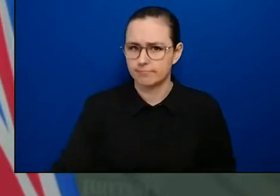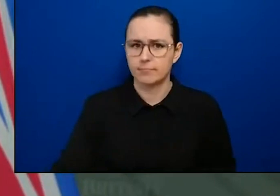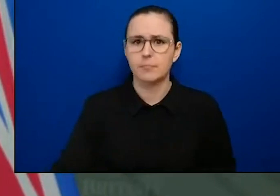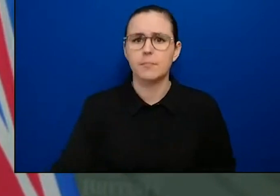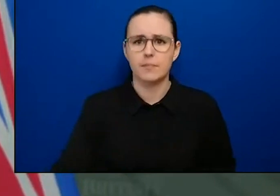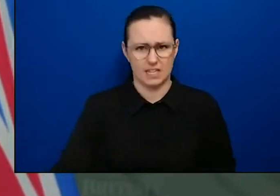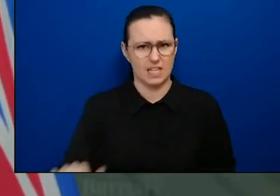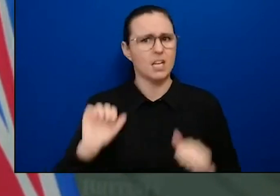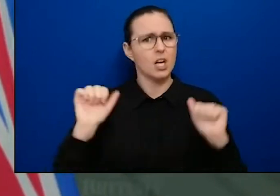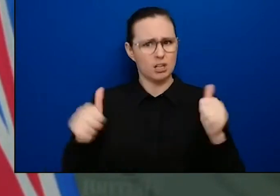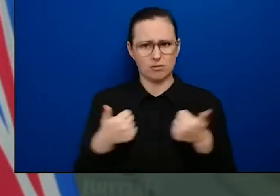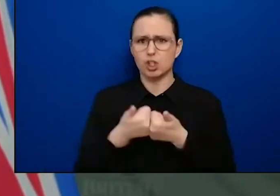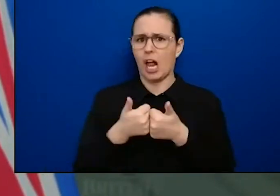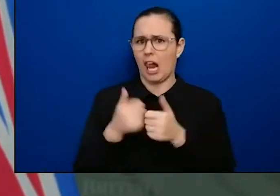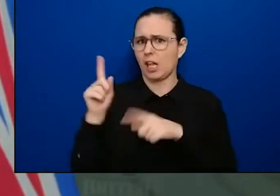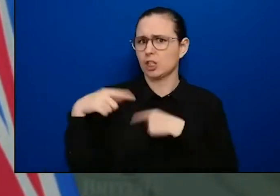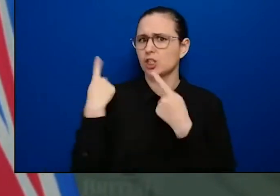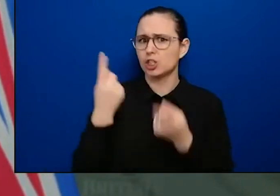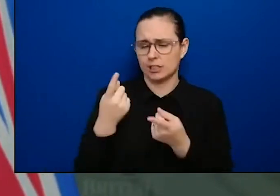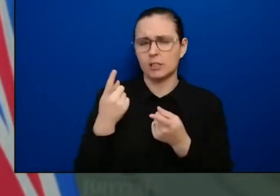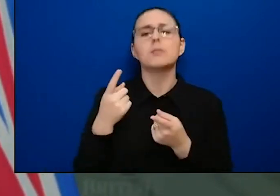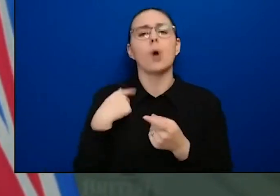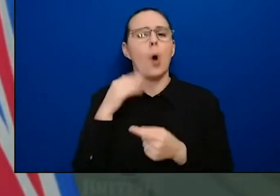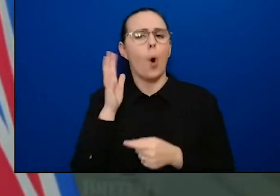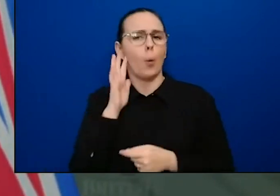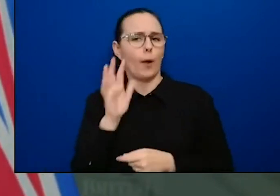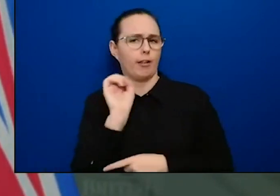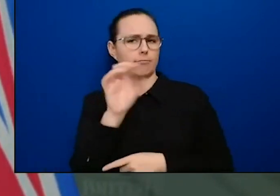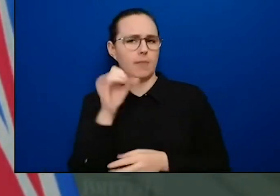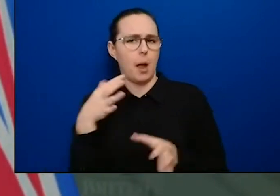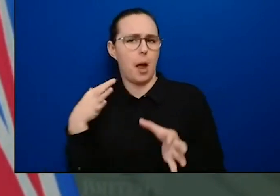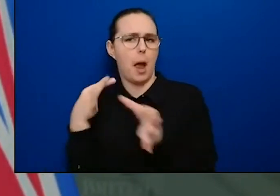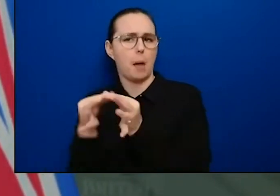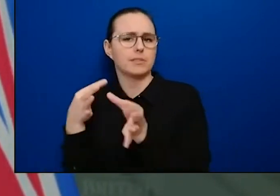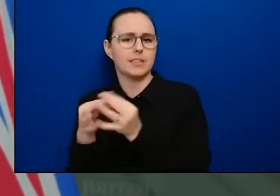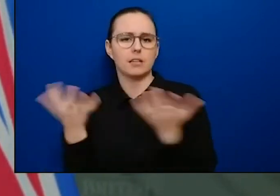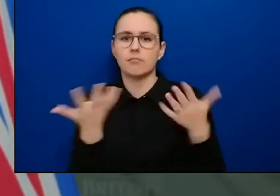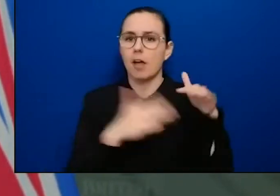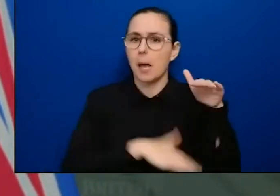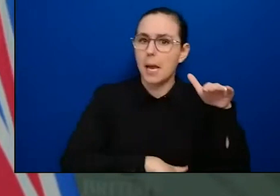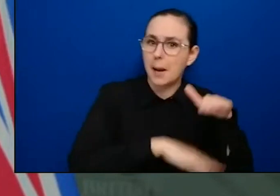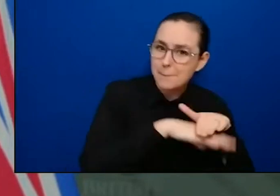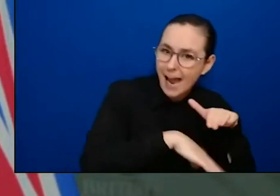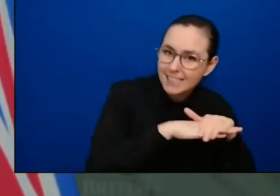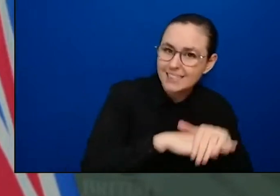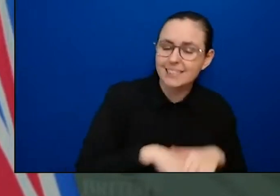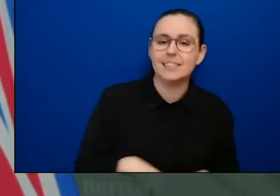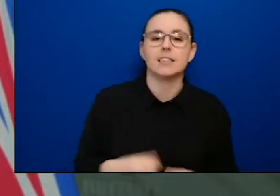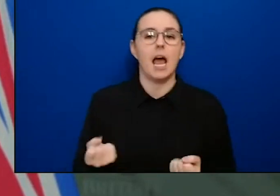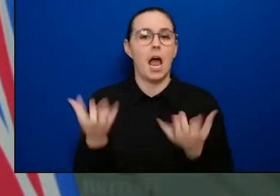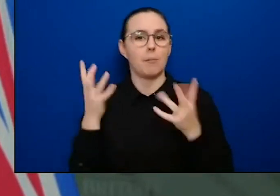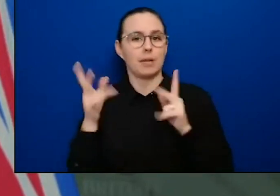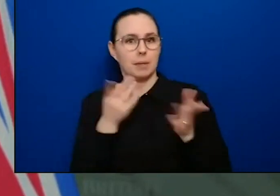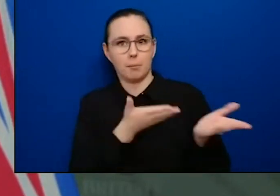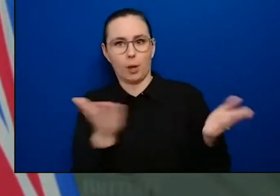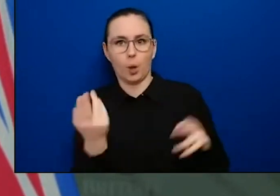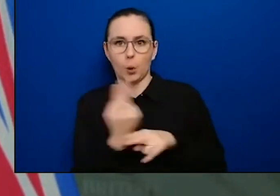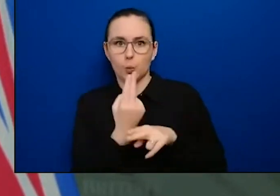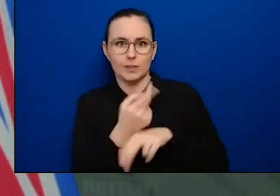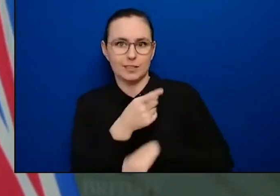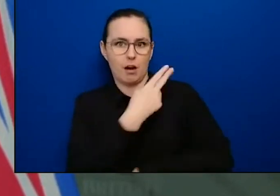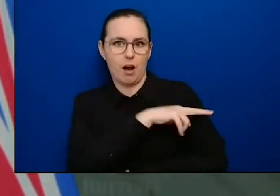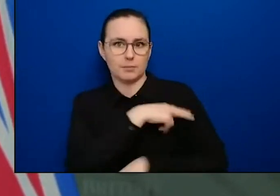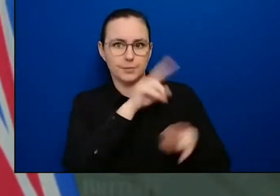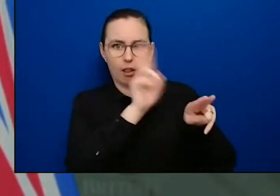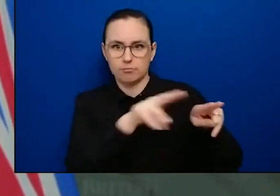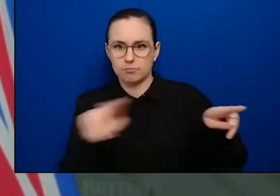we be up to date on capacity and the number of people using our healthcare system. Just to say